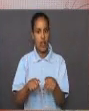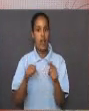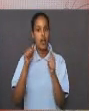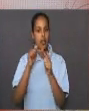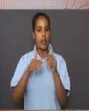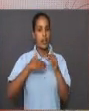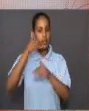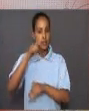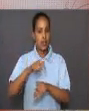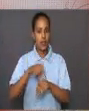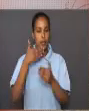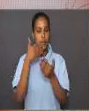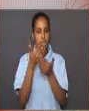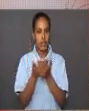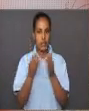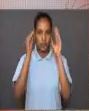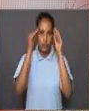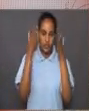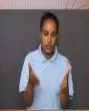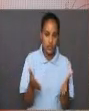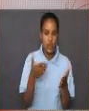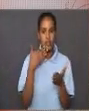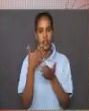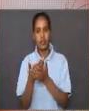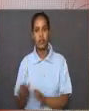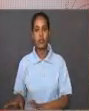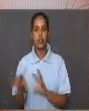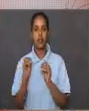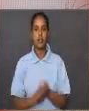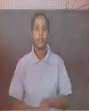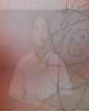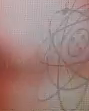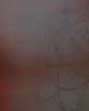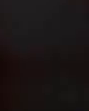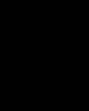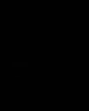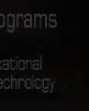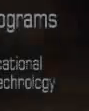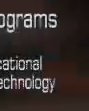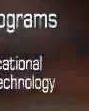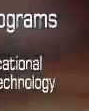today. Until next time, thank you, teacher. Thank you, students.